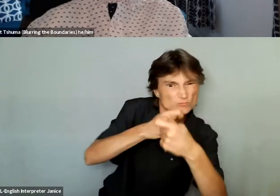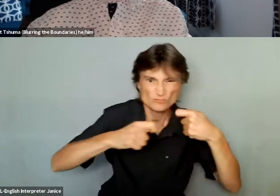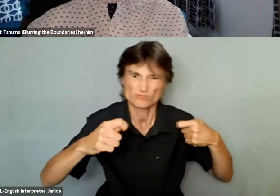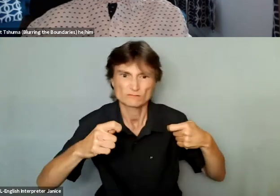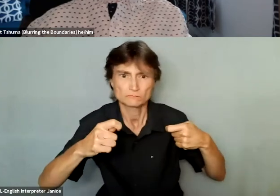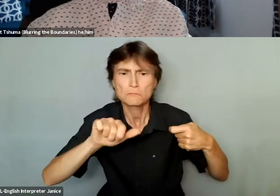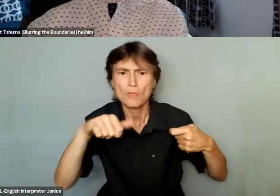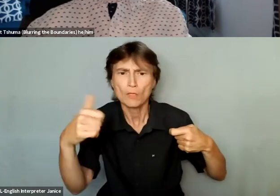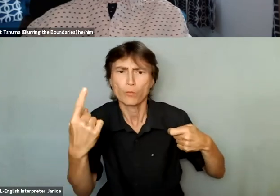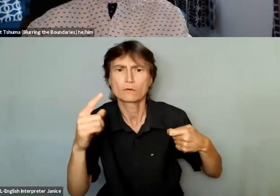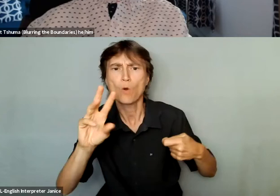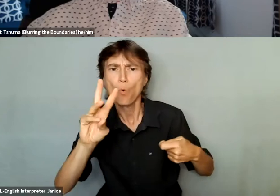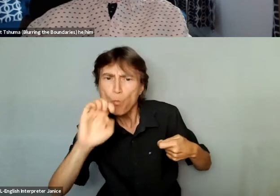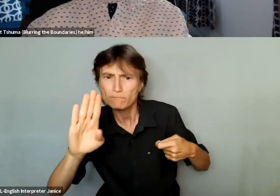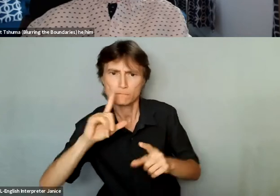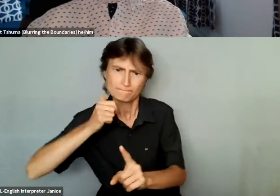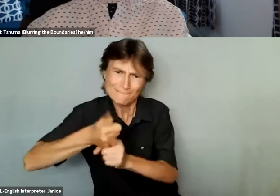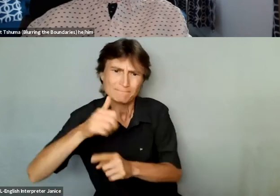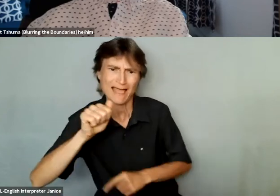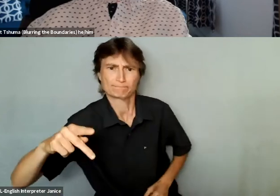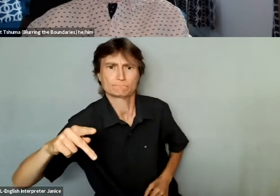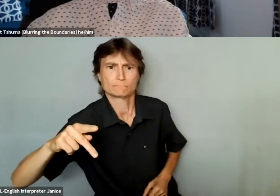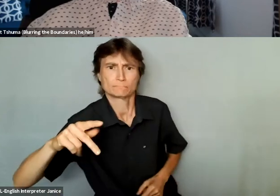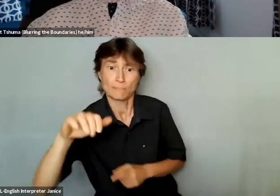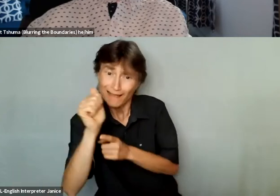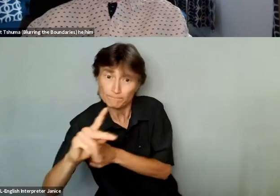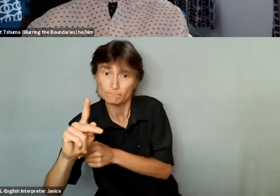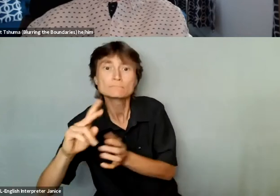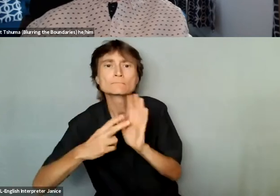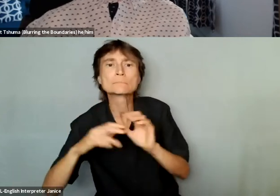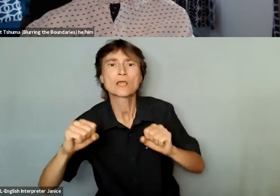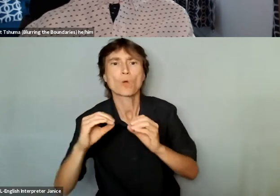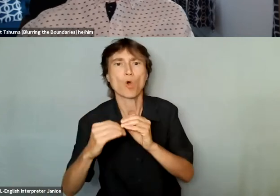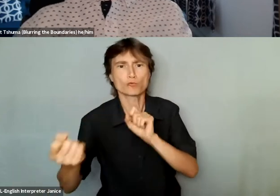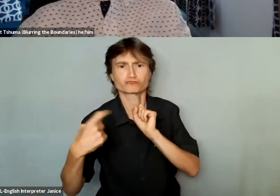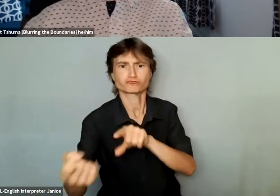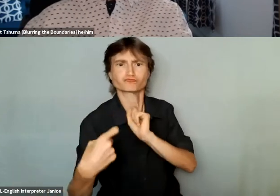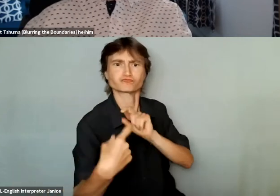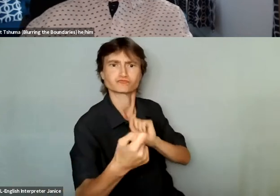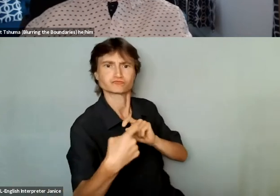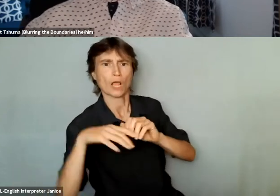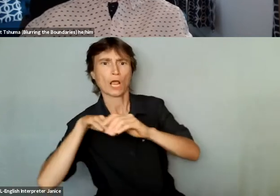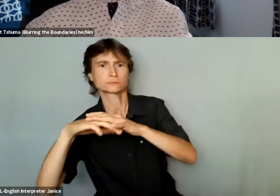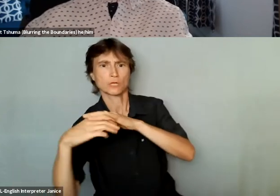a specific web app that kind of becomes the environment where we're communicating.